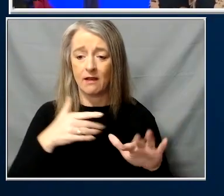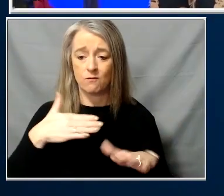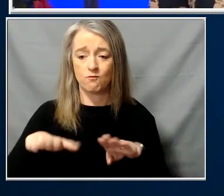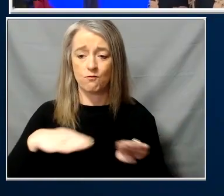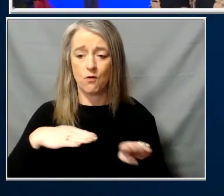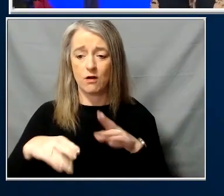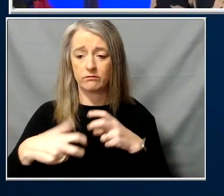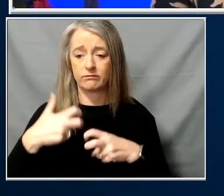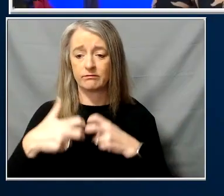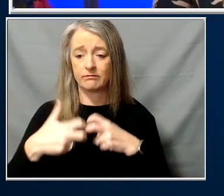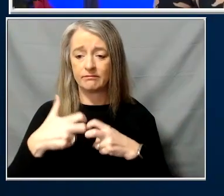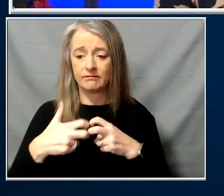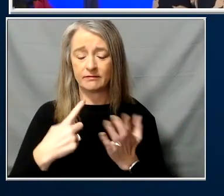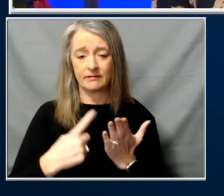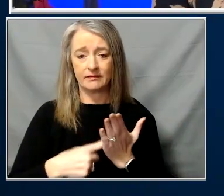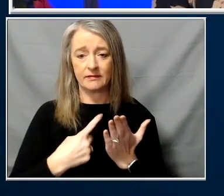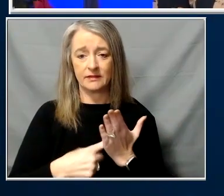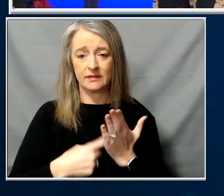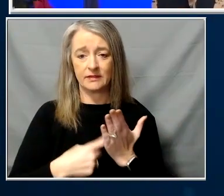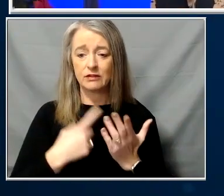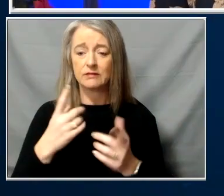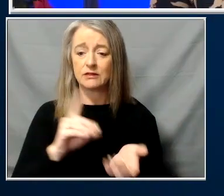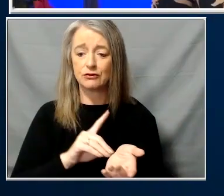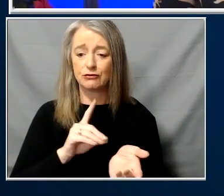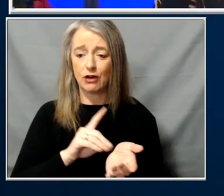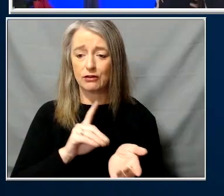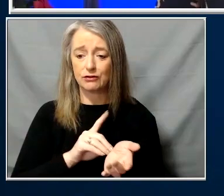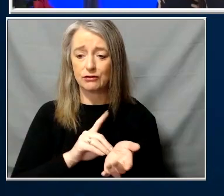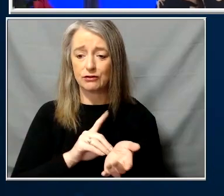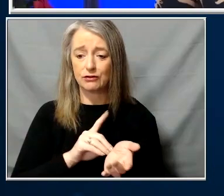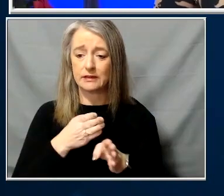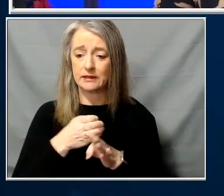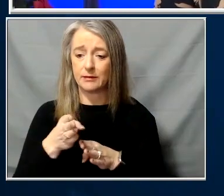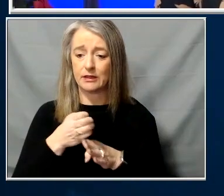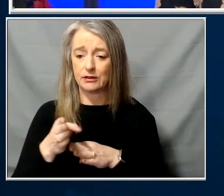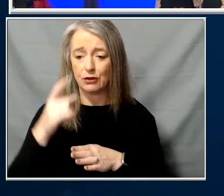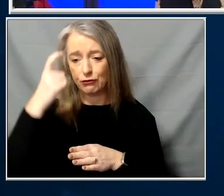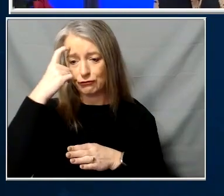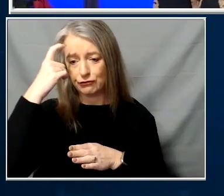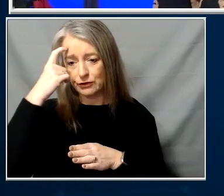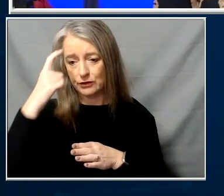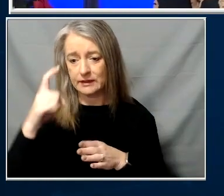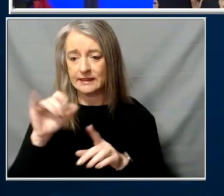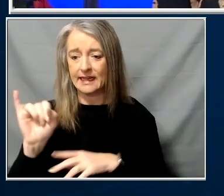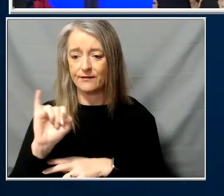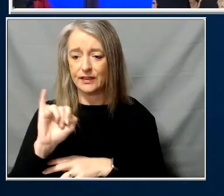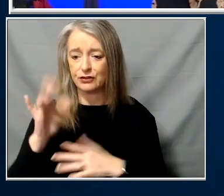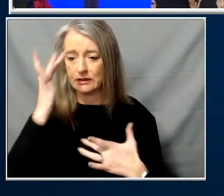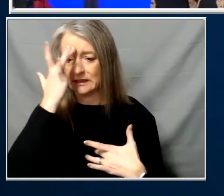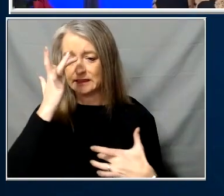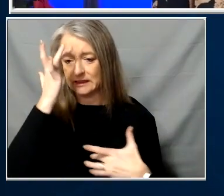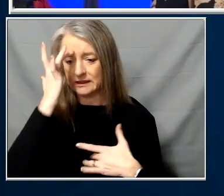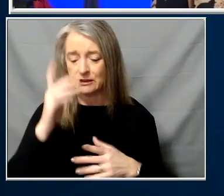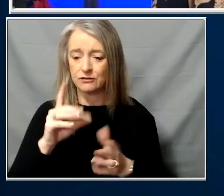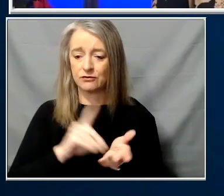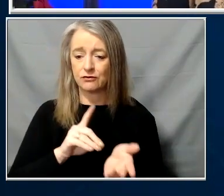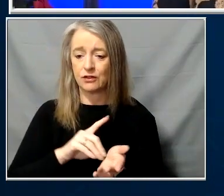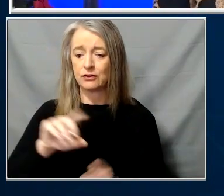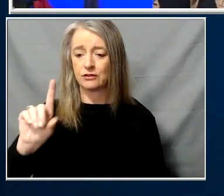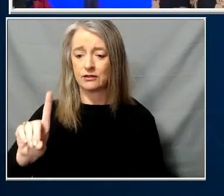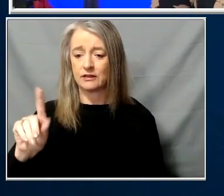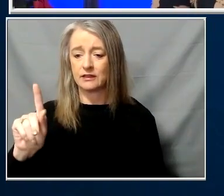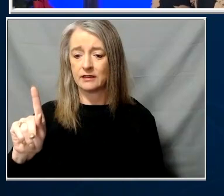by Dr. Murtaza Khan, an epidemiologist specializing in neurological infectious disease. Dr. Khan, good morning to you. Good